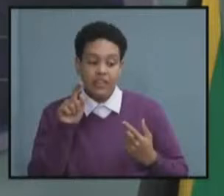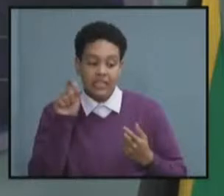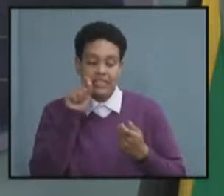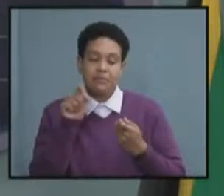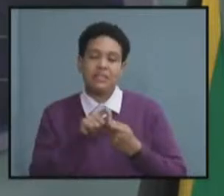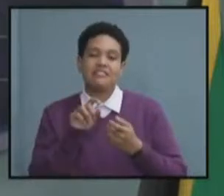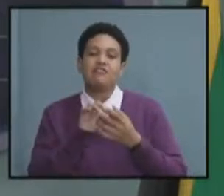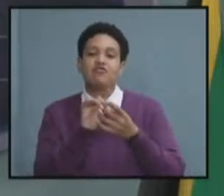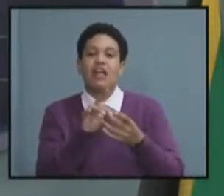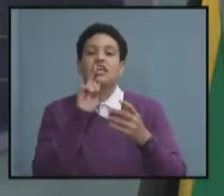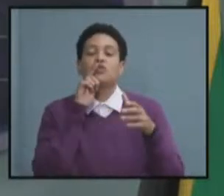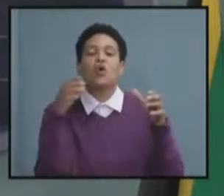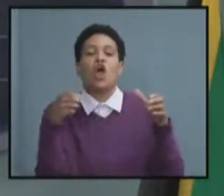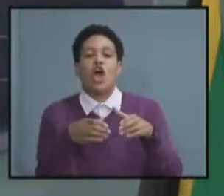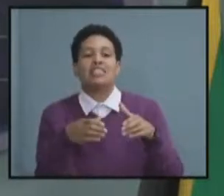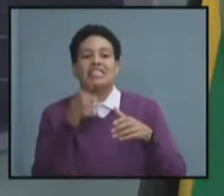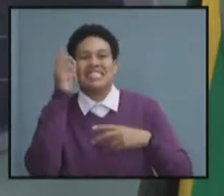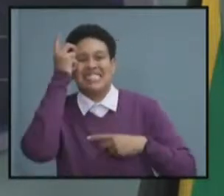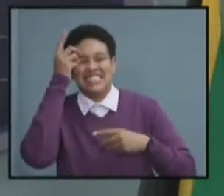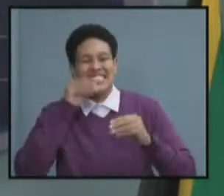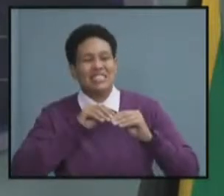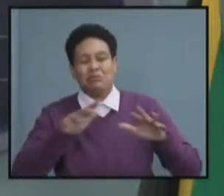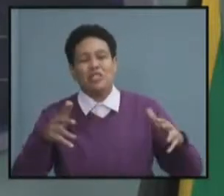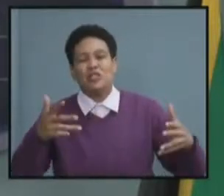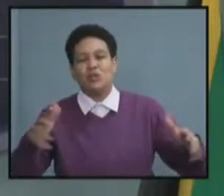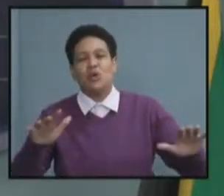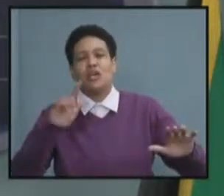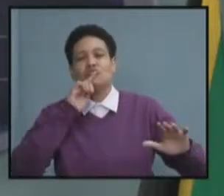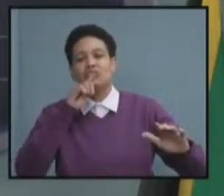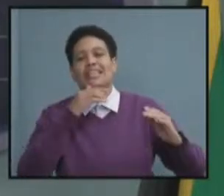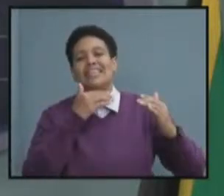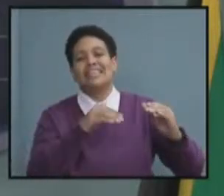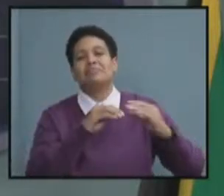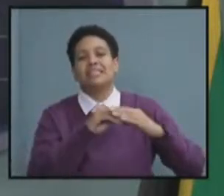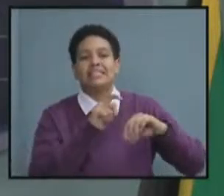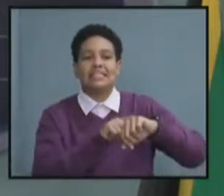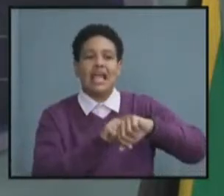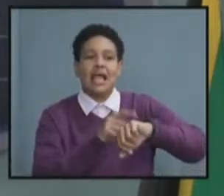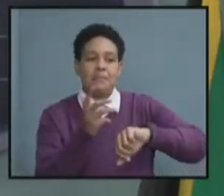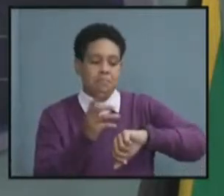specifically related to the containment of the disease, and it is limited in time.